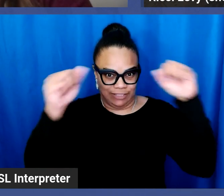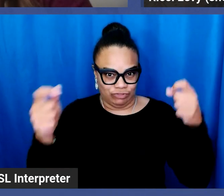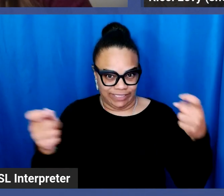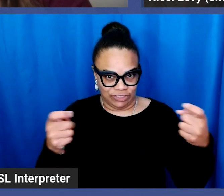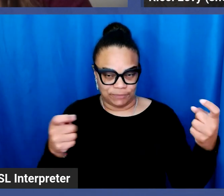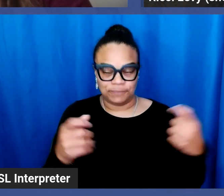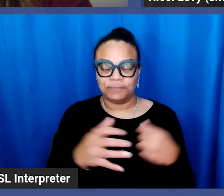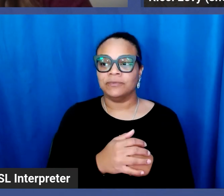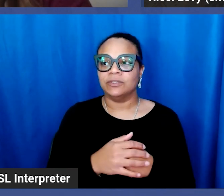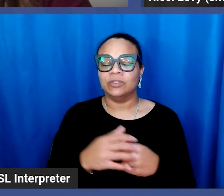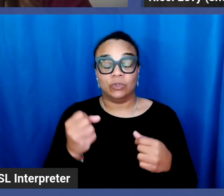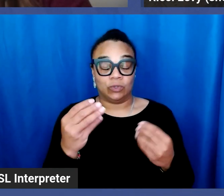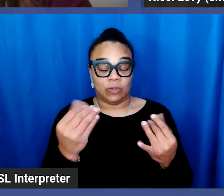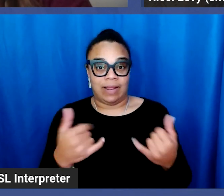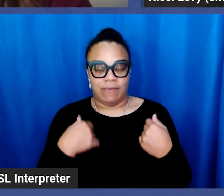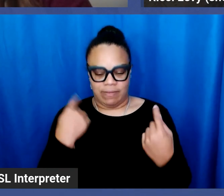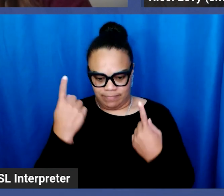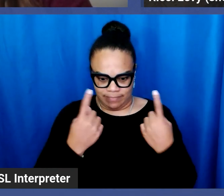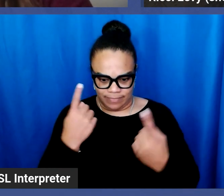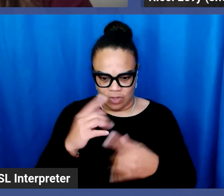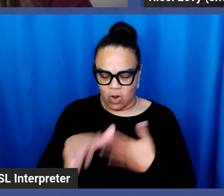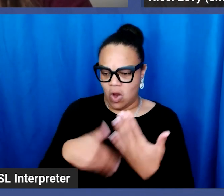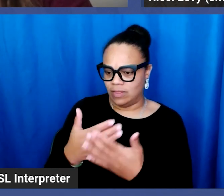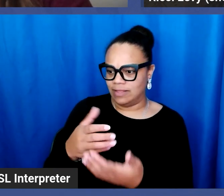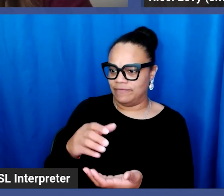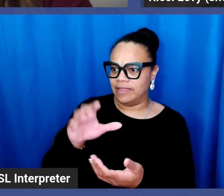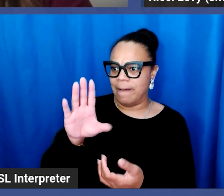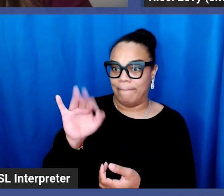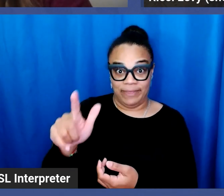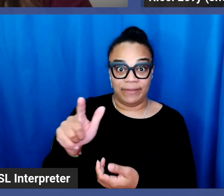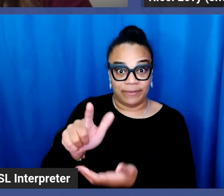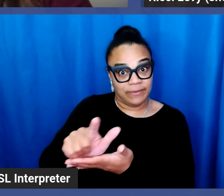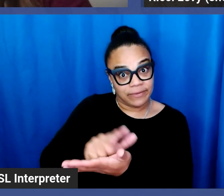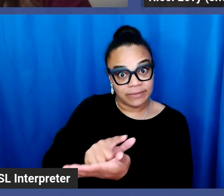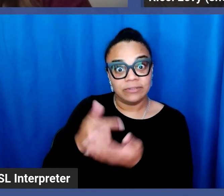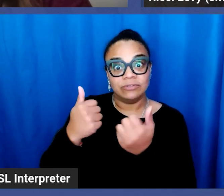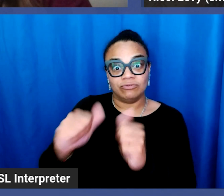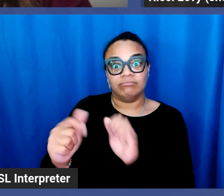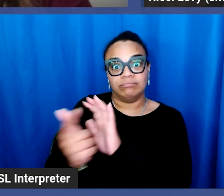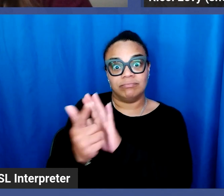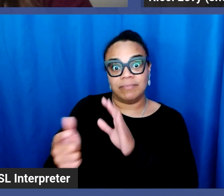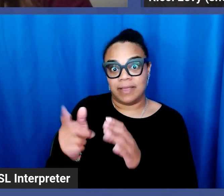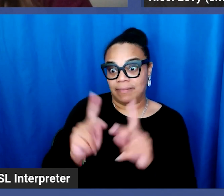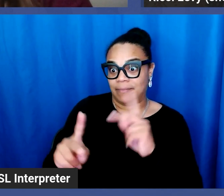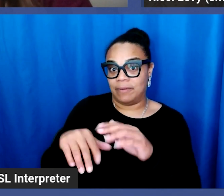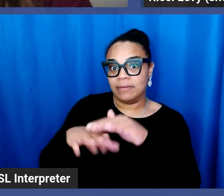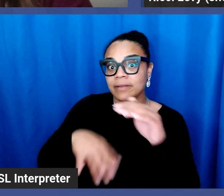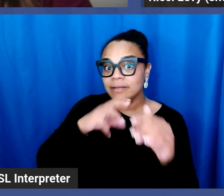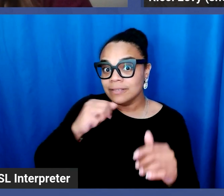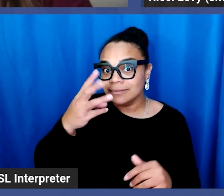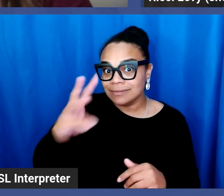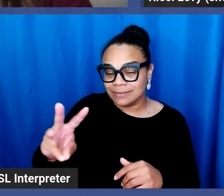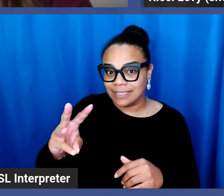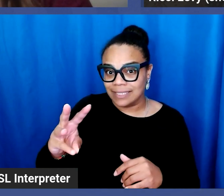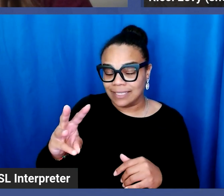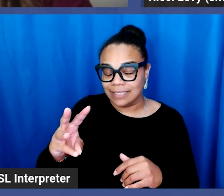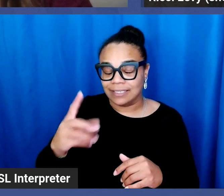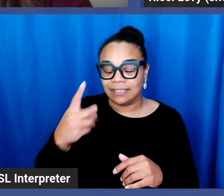ban, anybody under 16 from social media and saying, like, hey, that's a huge problem. The